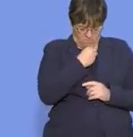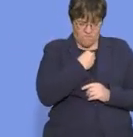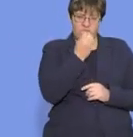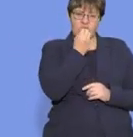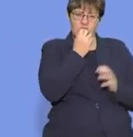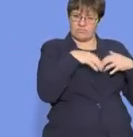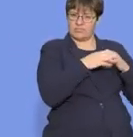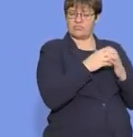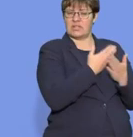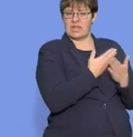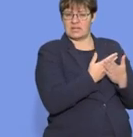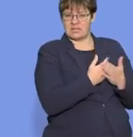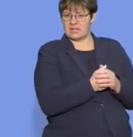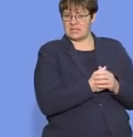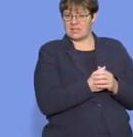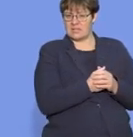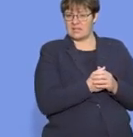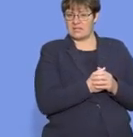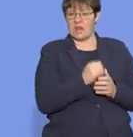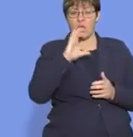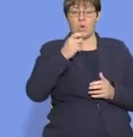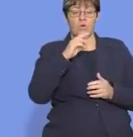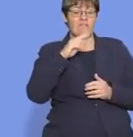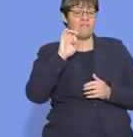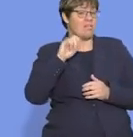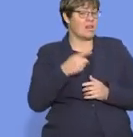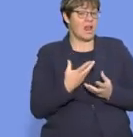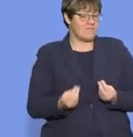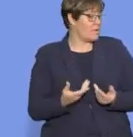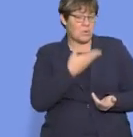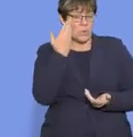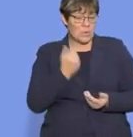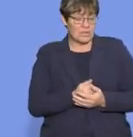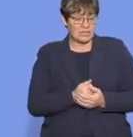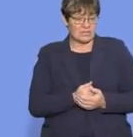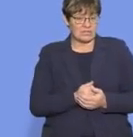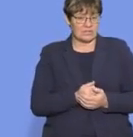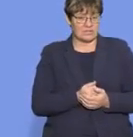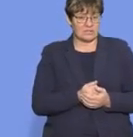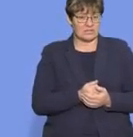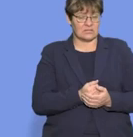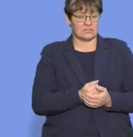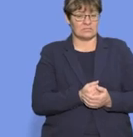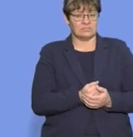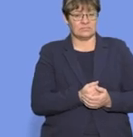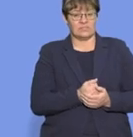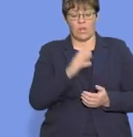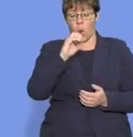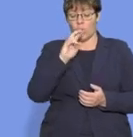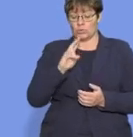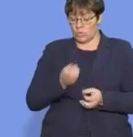own food. They didn't have chlorophyll, and they didn't give